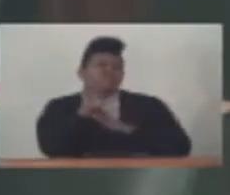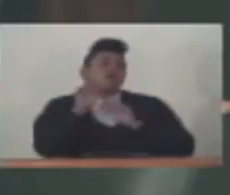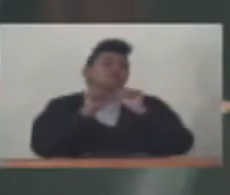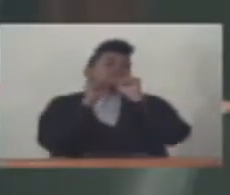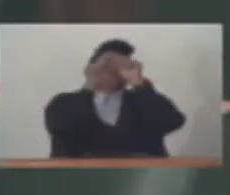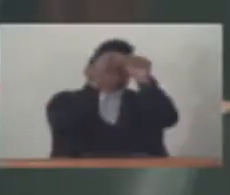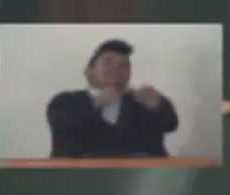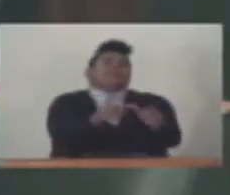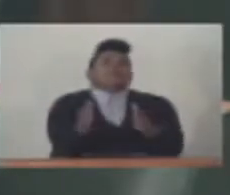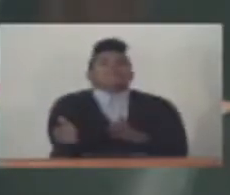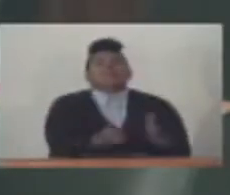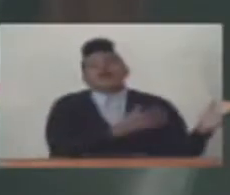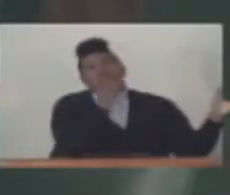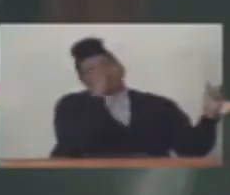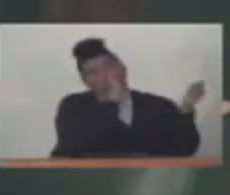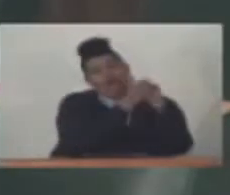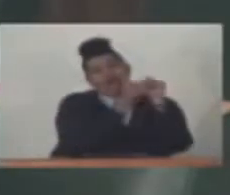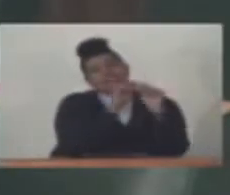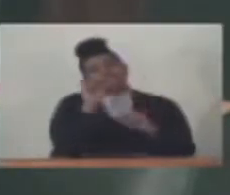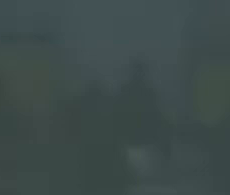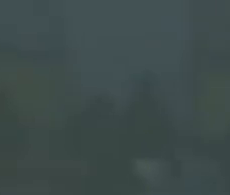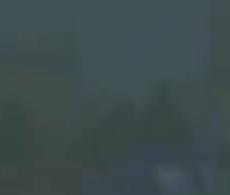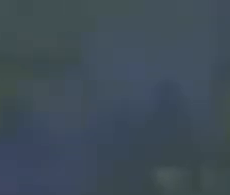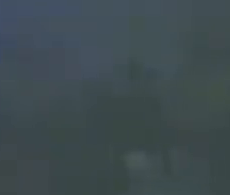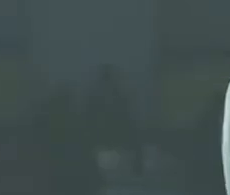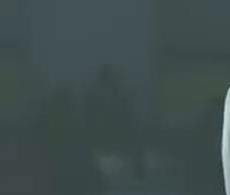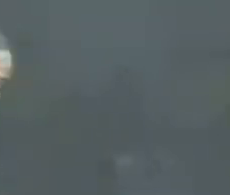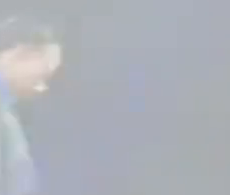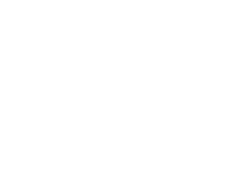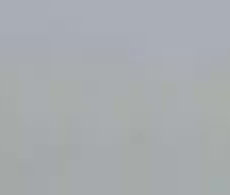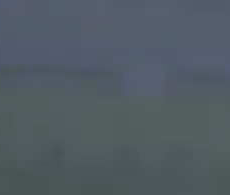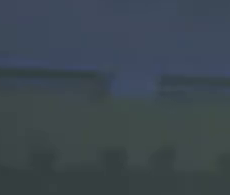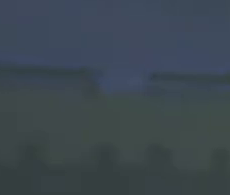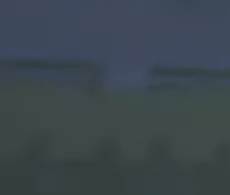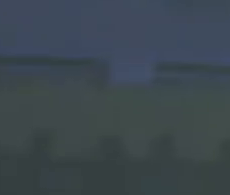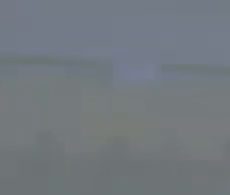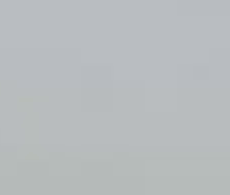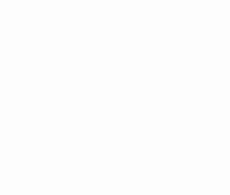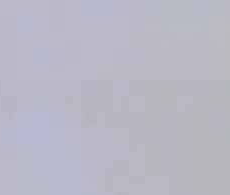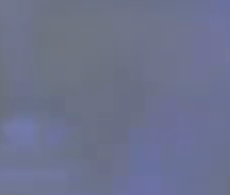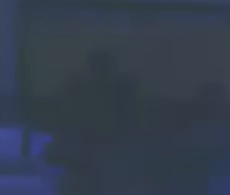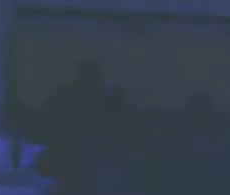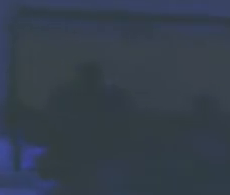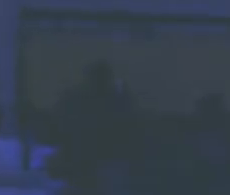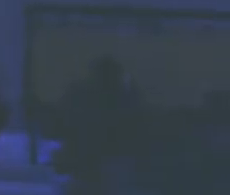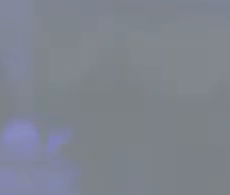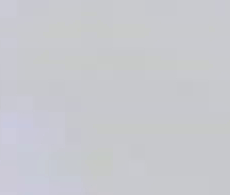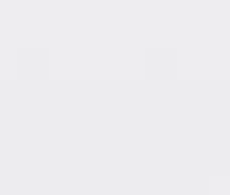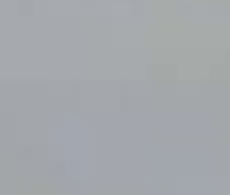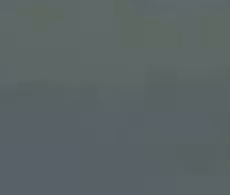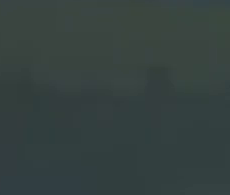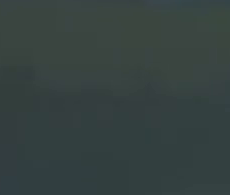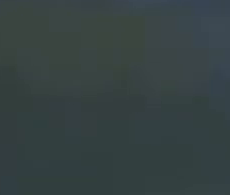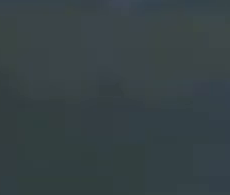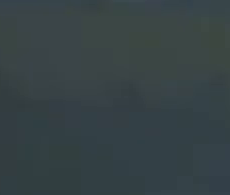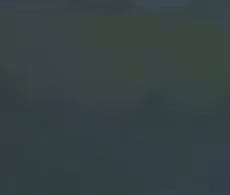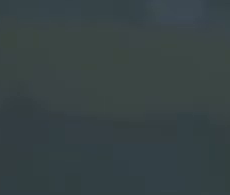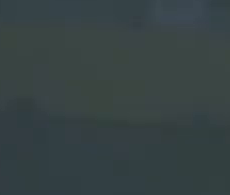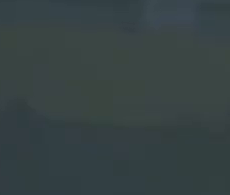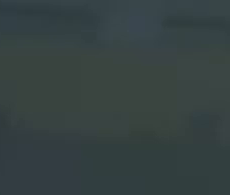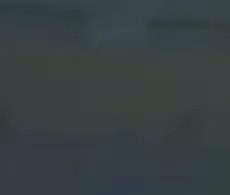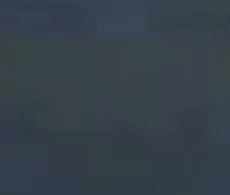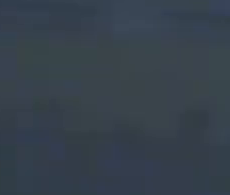sustainable plan for the Athletes Insurance Scheme. A program of assistance has been made available to athletes preparing for